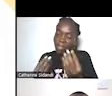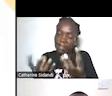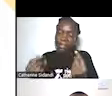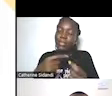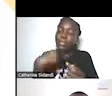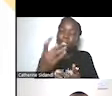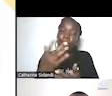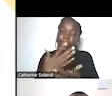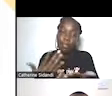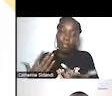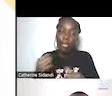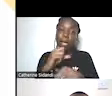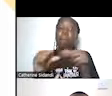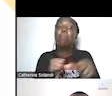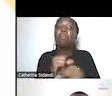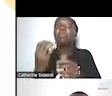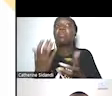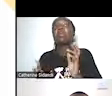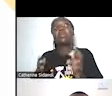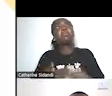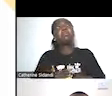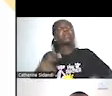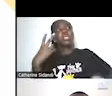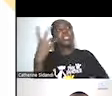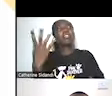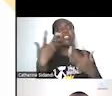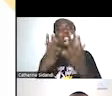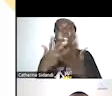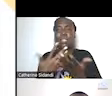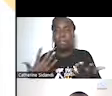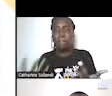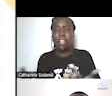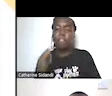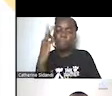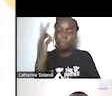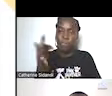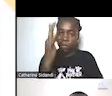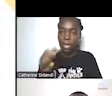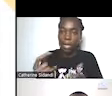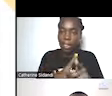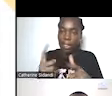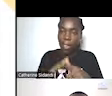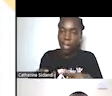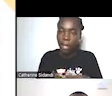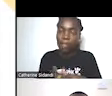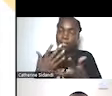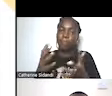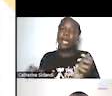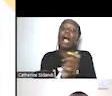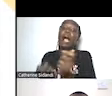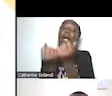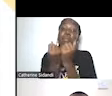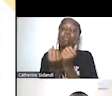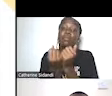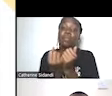I have seen from the future or from the past trends, then this is whatever going to take place. We have seen